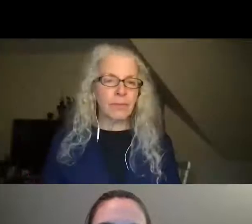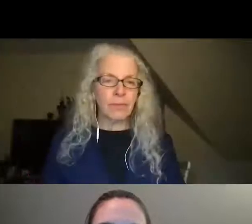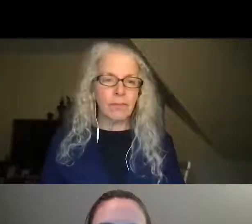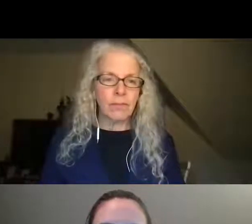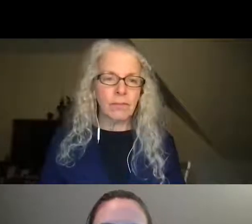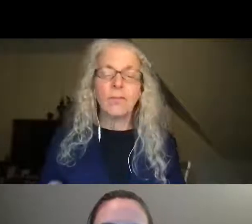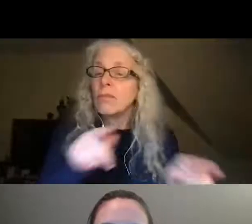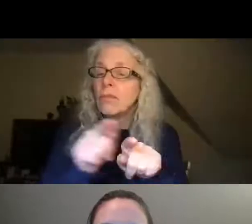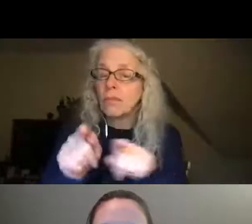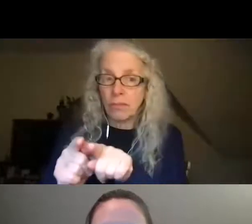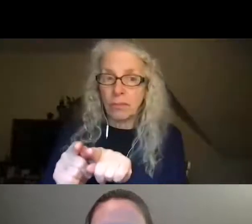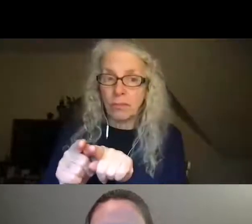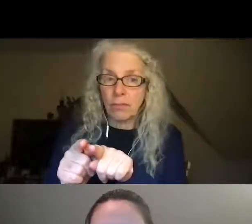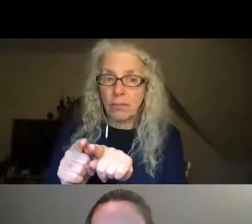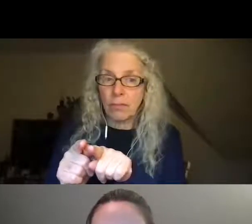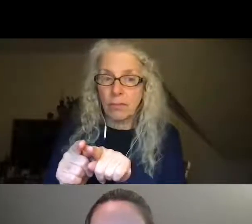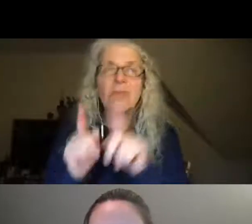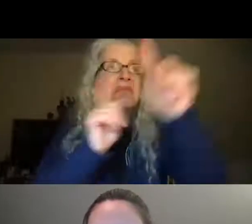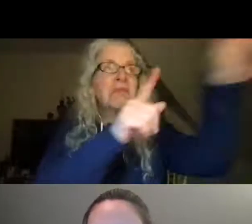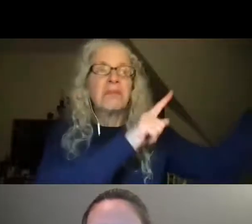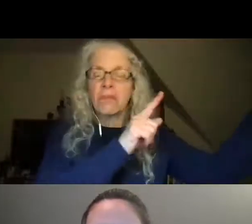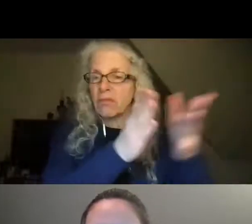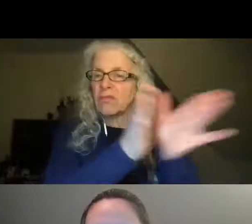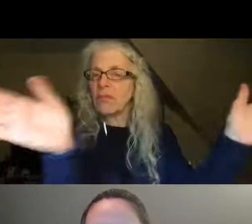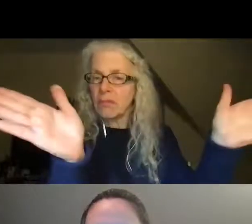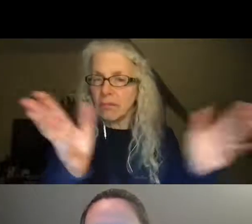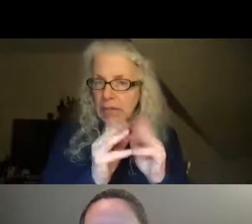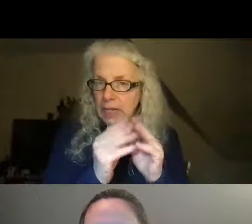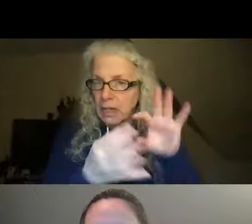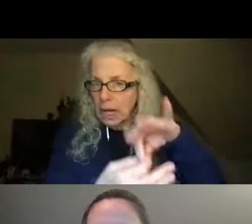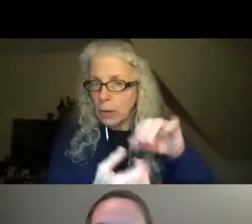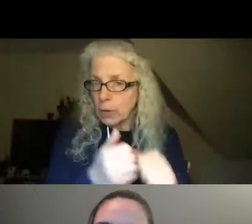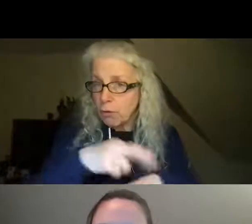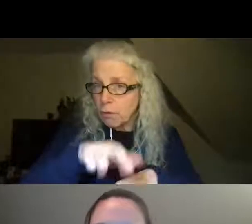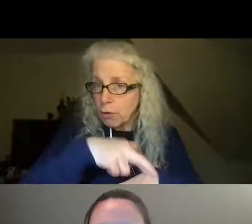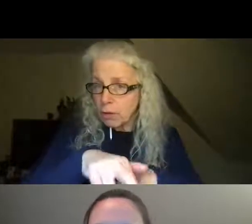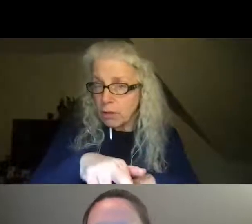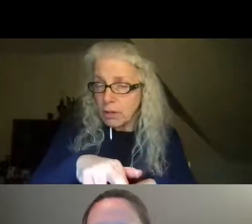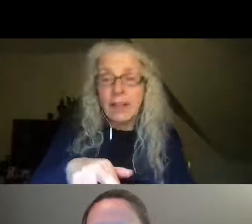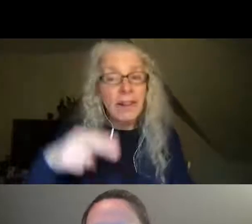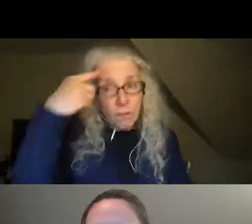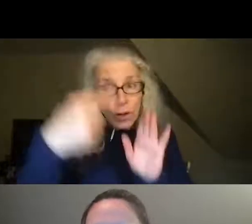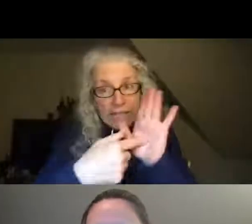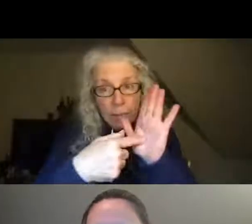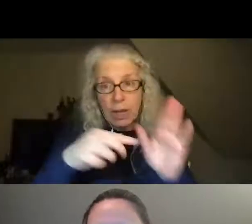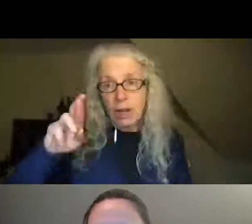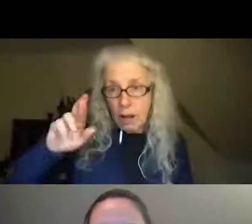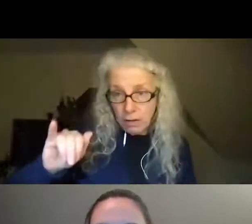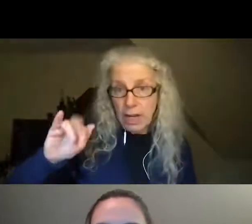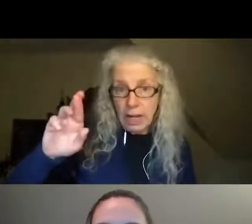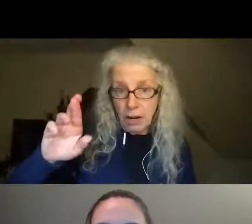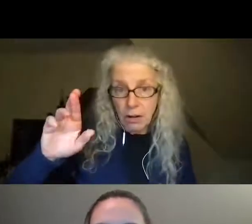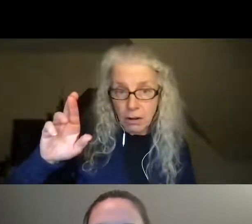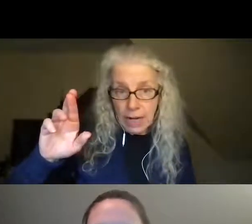I also attend public meetings that are related to the referral service, specifically RICDHH